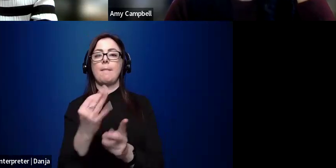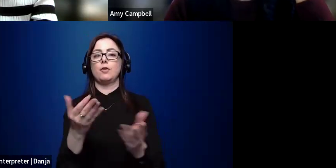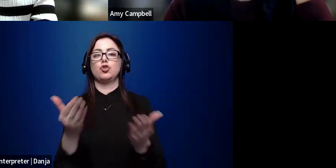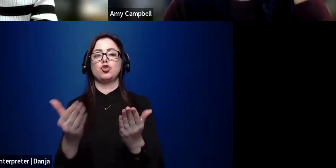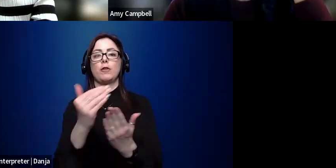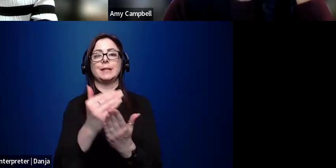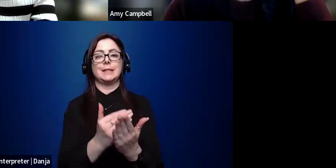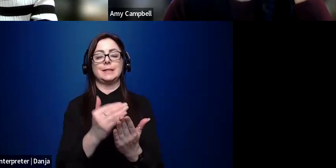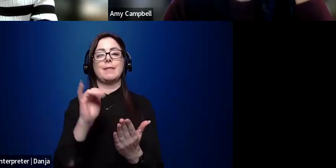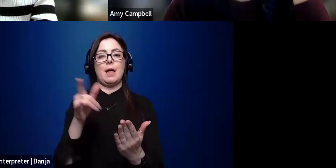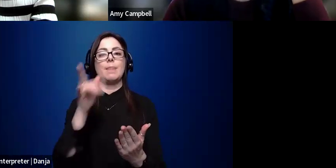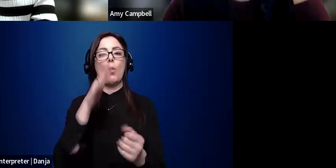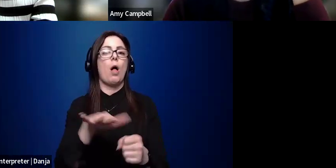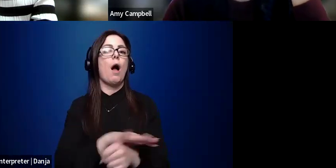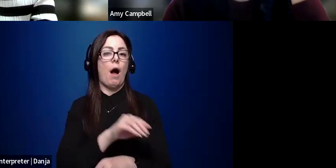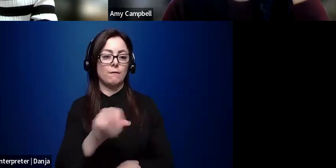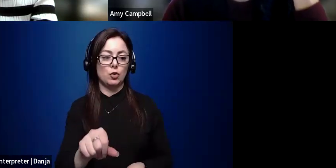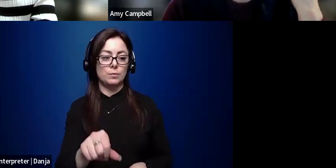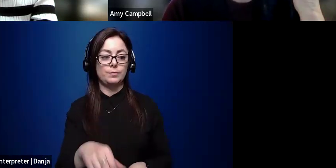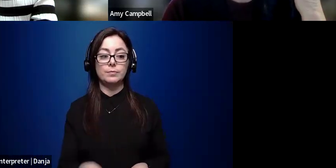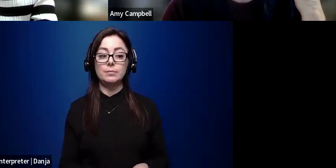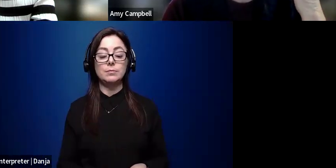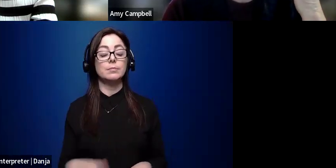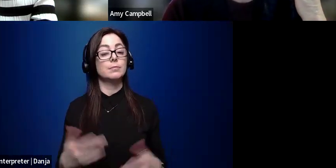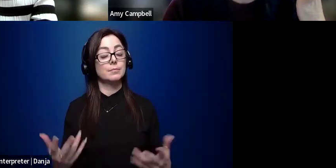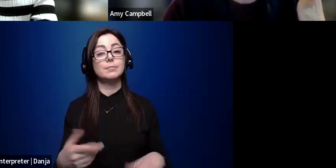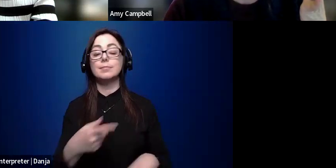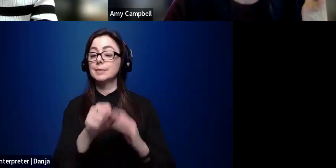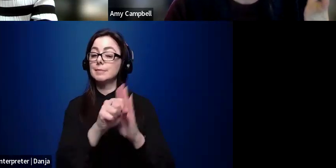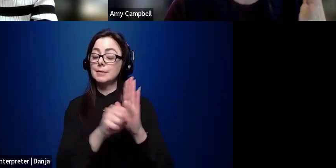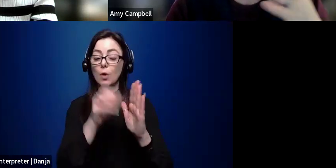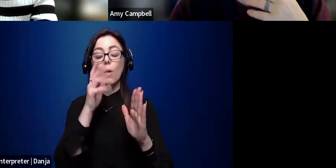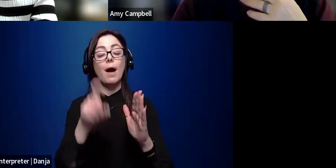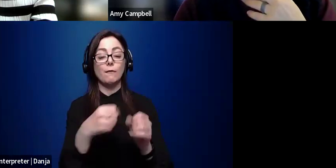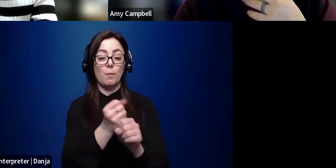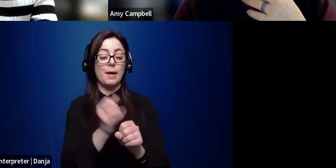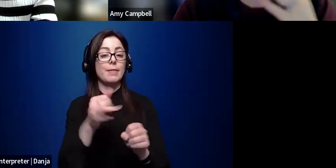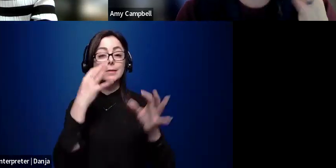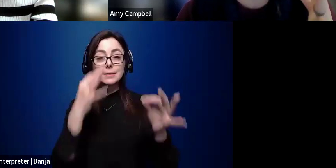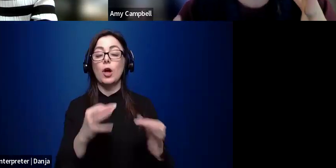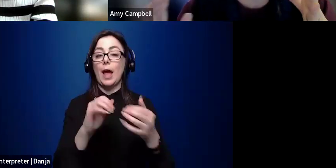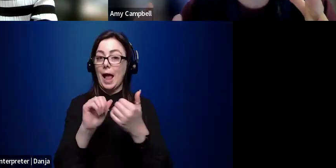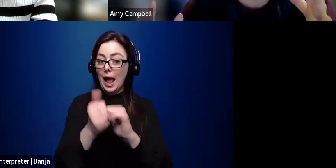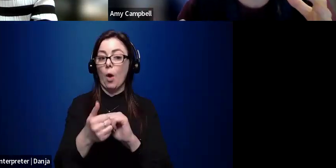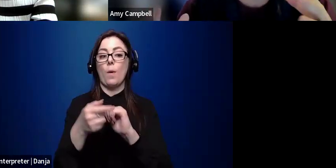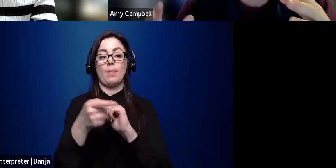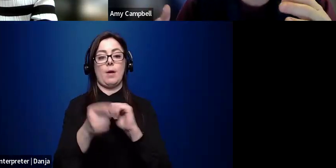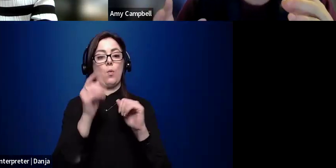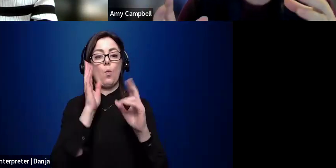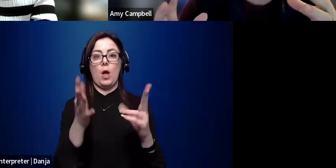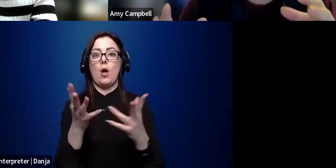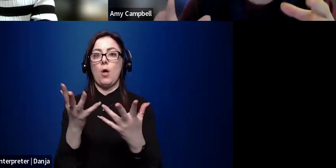if there are more people than costs to fit into that box, the state's going to have to make that decision. How is it going to cut costs? How's it going to live